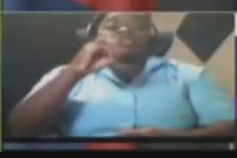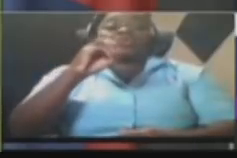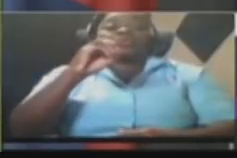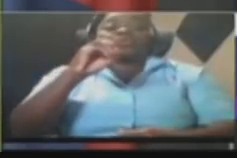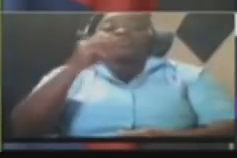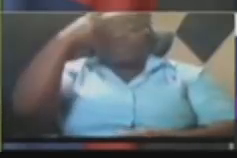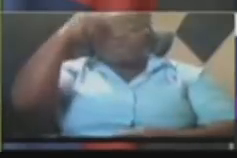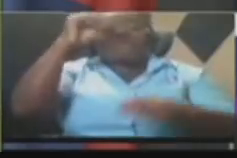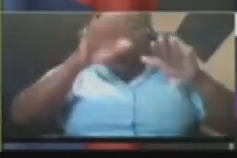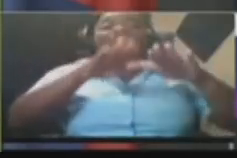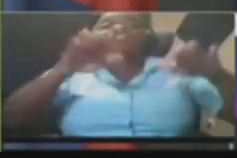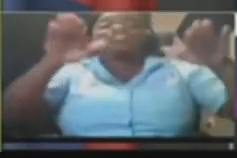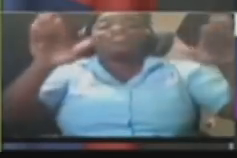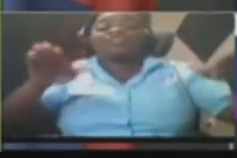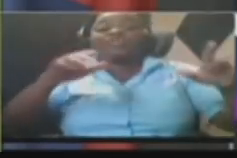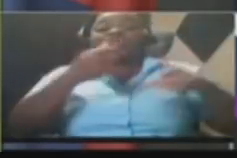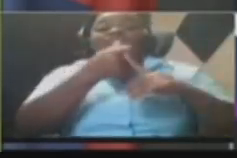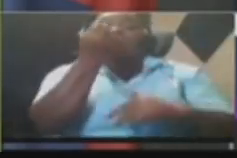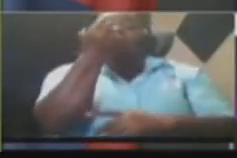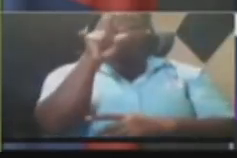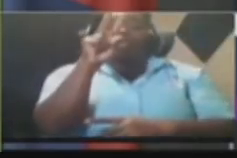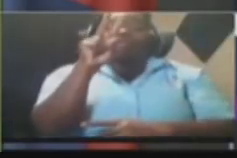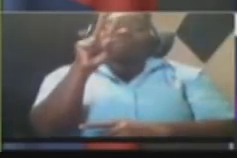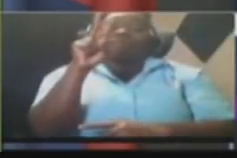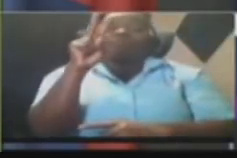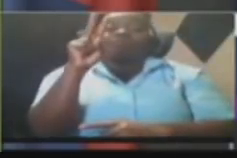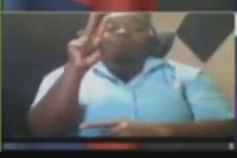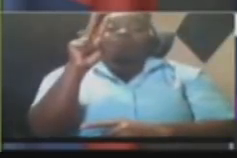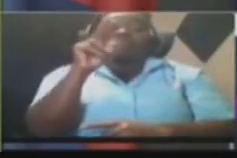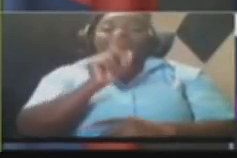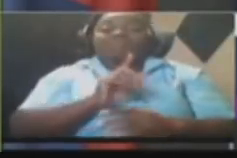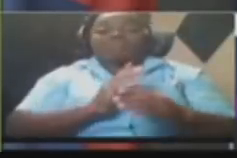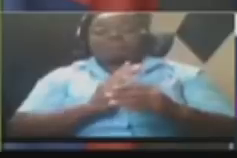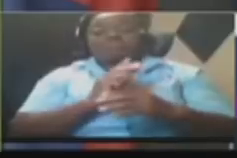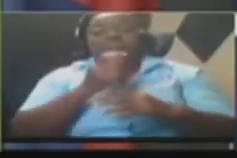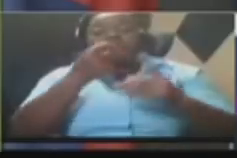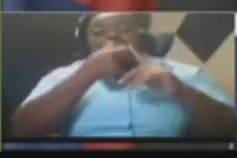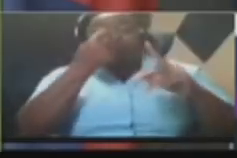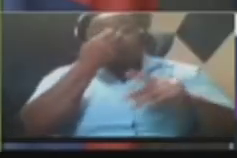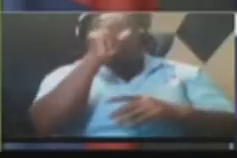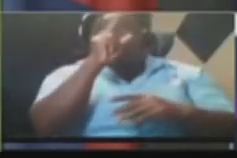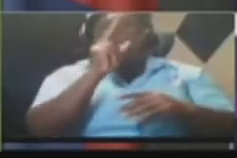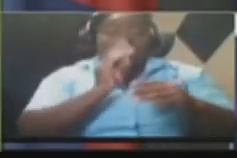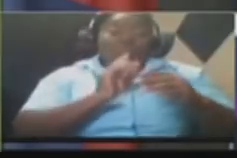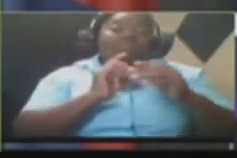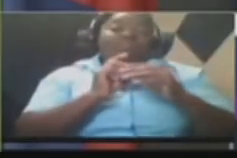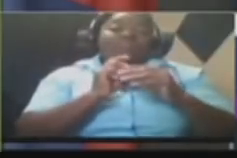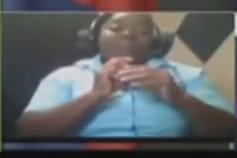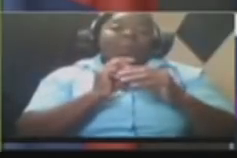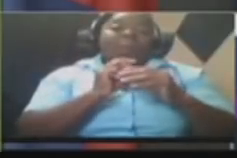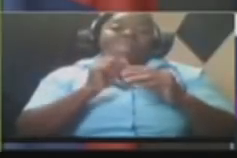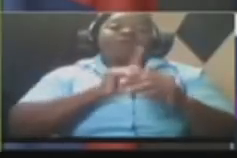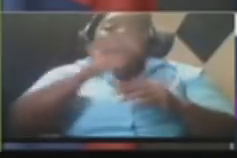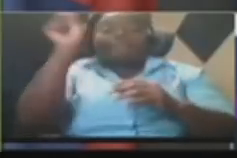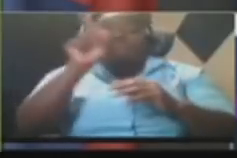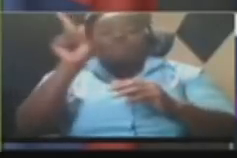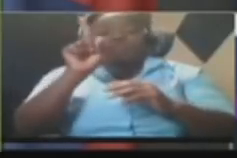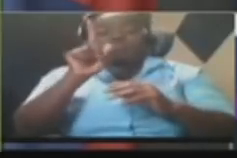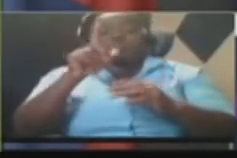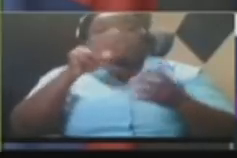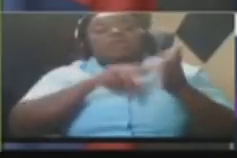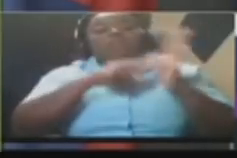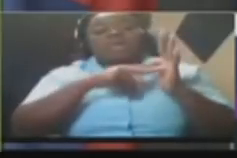on children from age 12, from 12 and above, which means our secondary school children